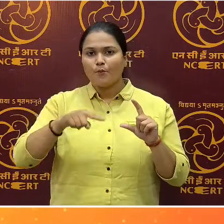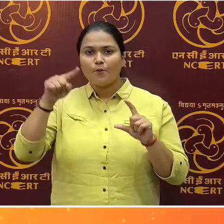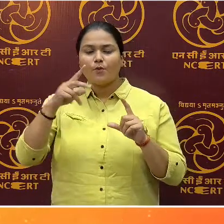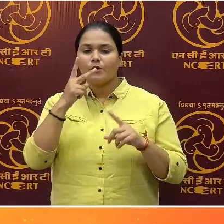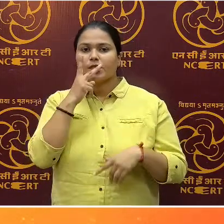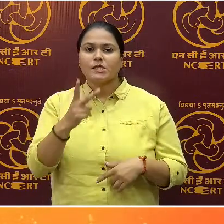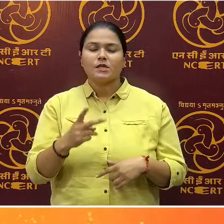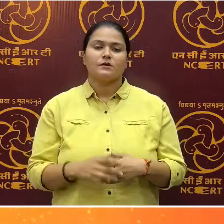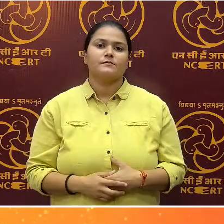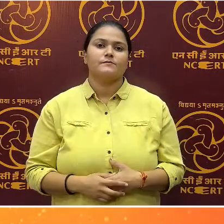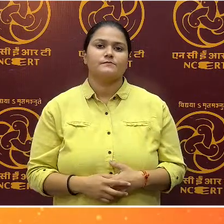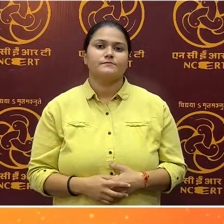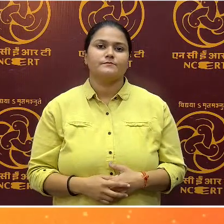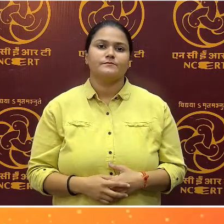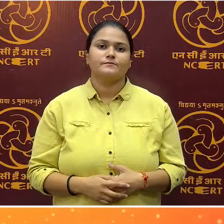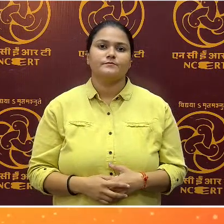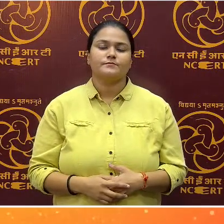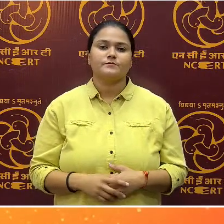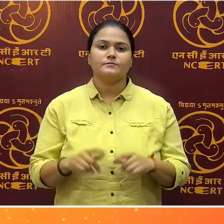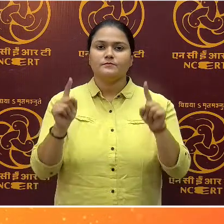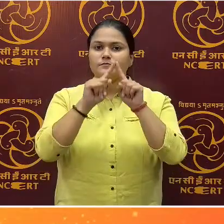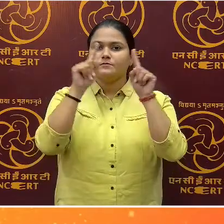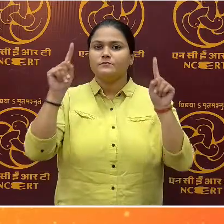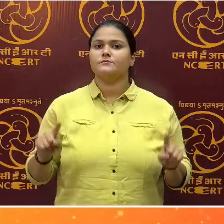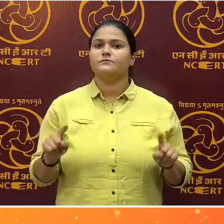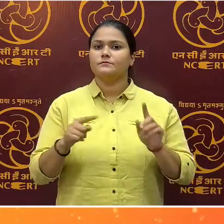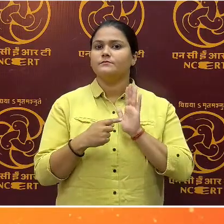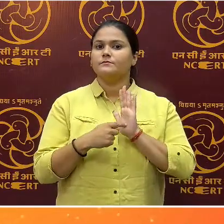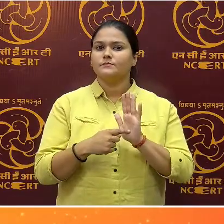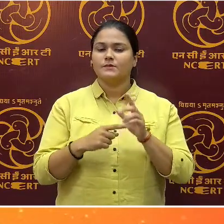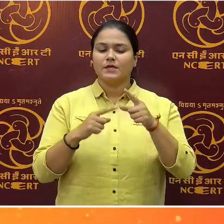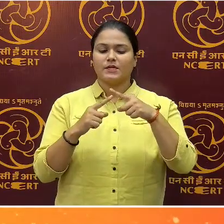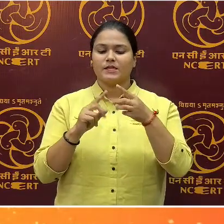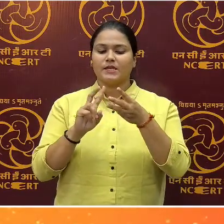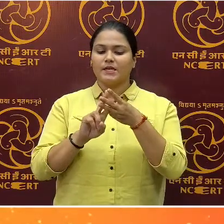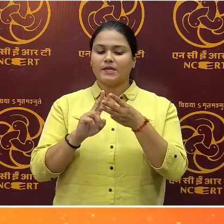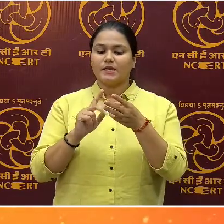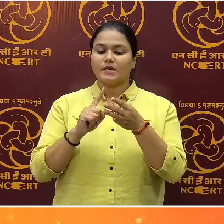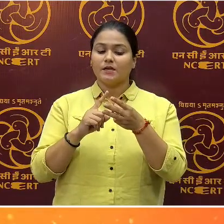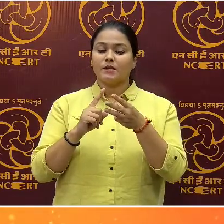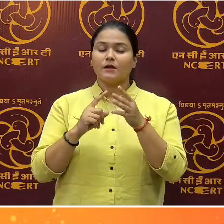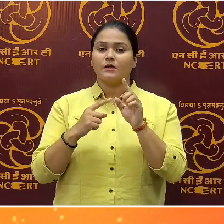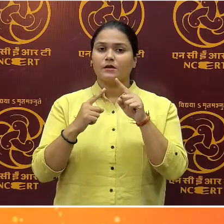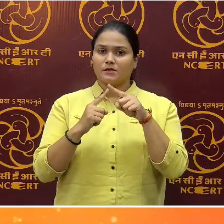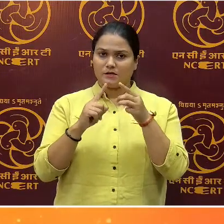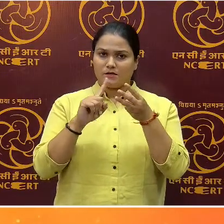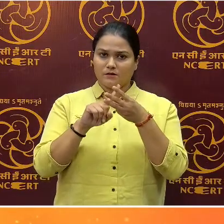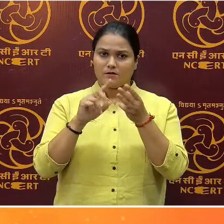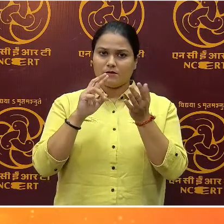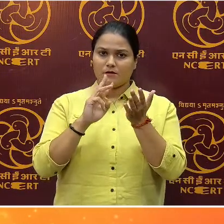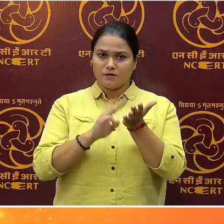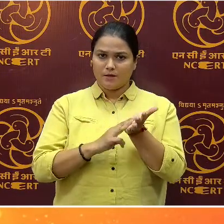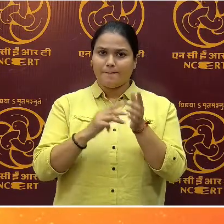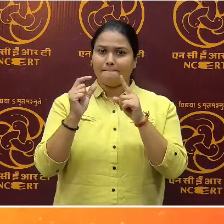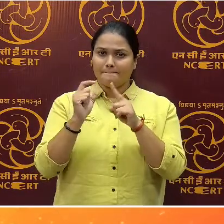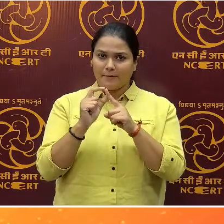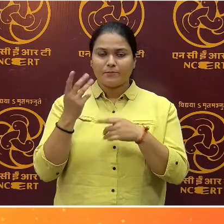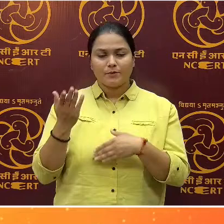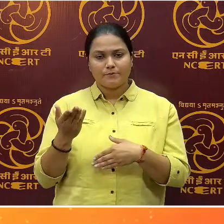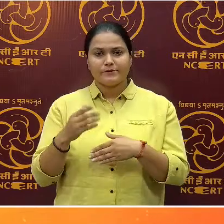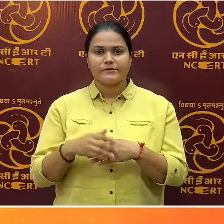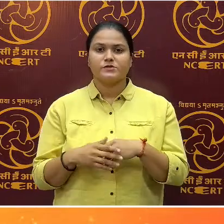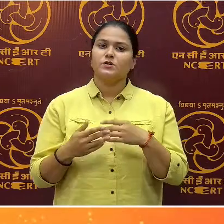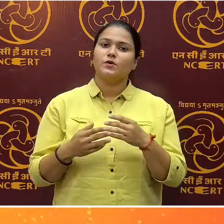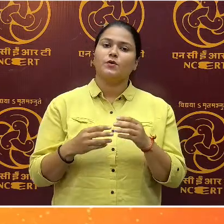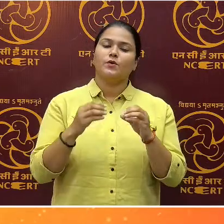it, this is a solubility versus temperature graph, right? Now if you see, as the temperature increases, now here